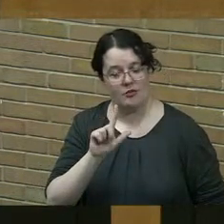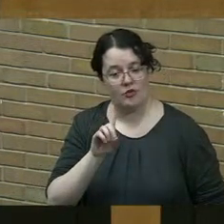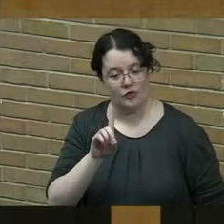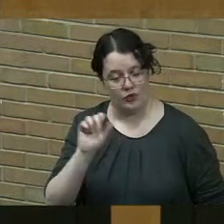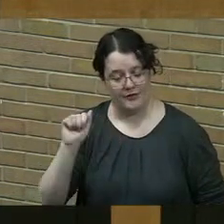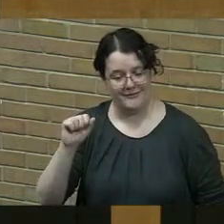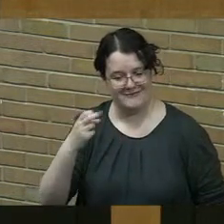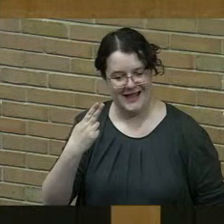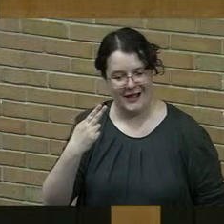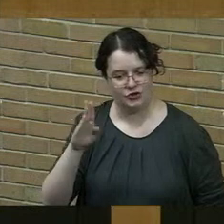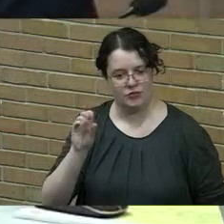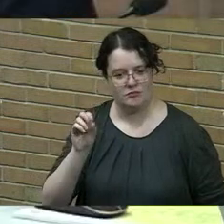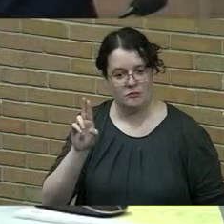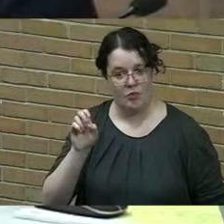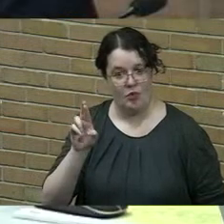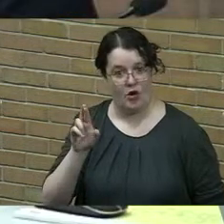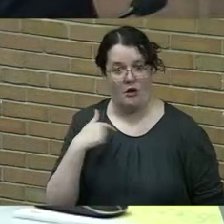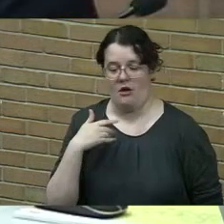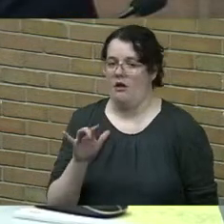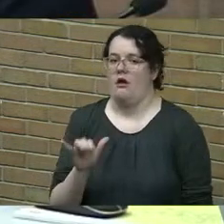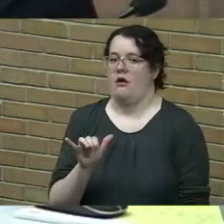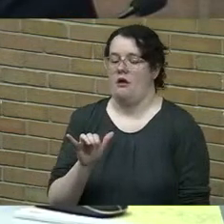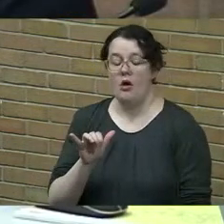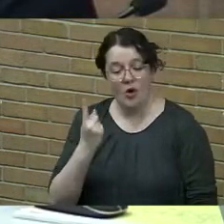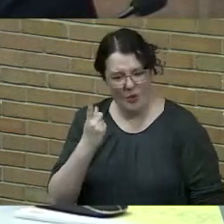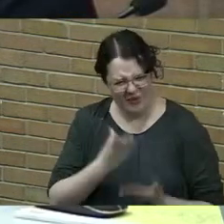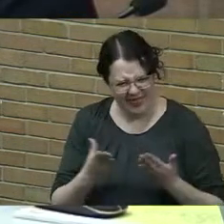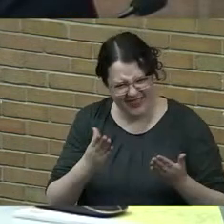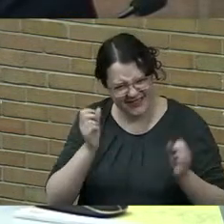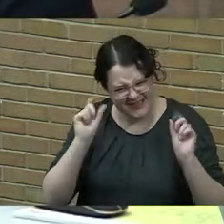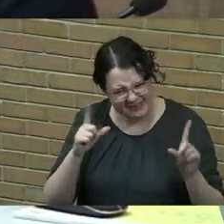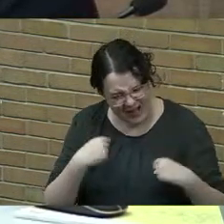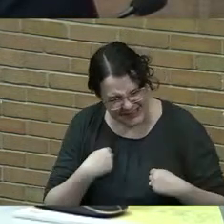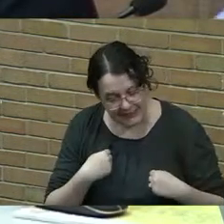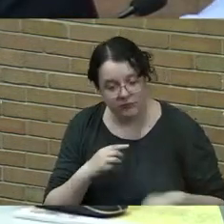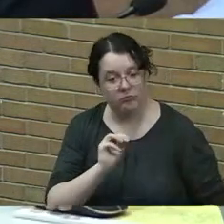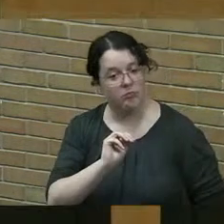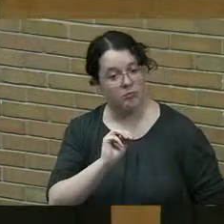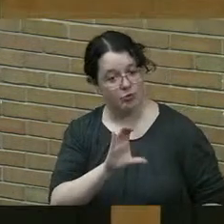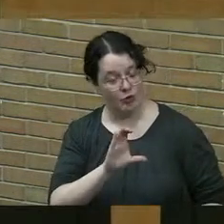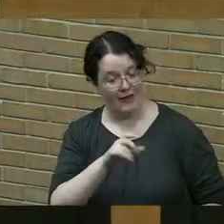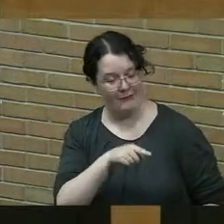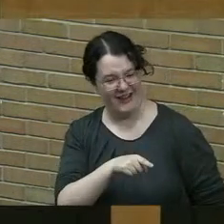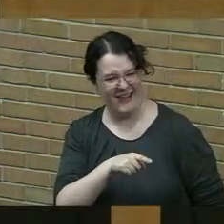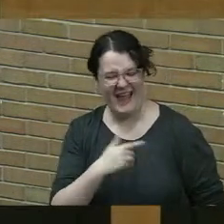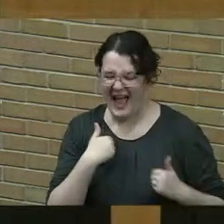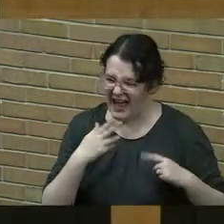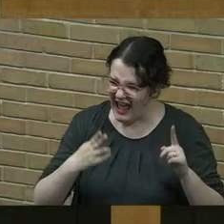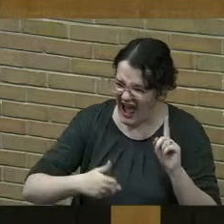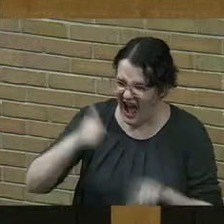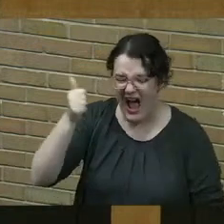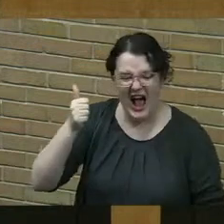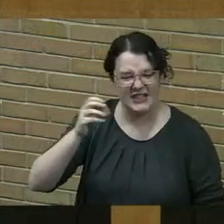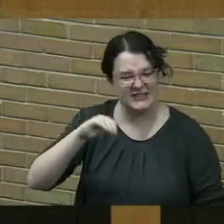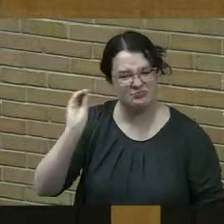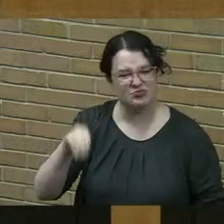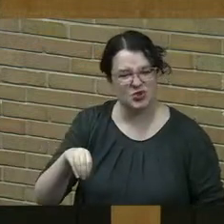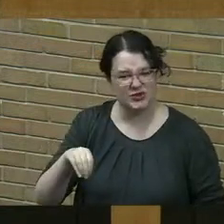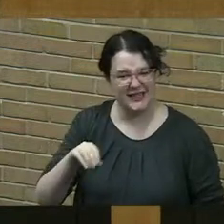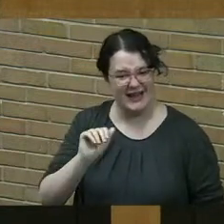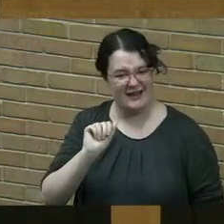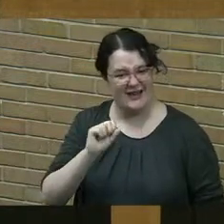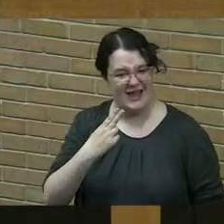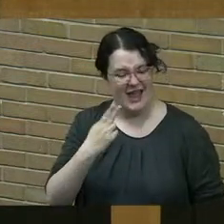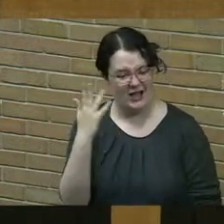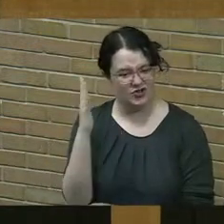one of the things that surprised me is that Monroe County had the highest percentage of